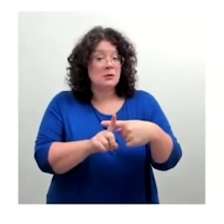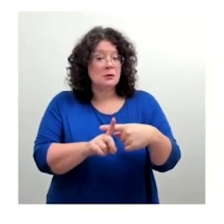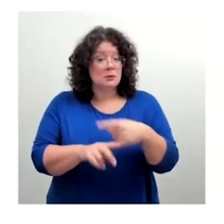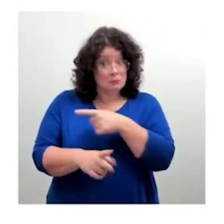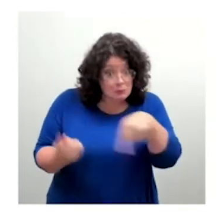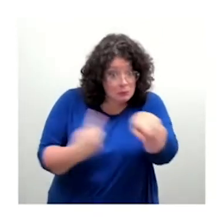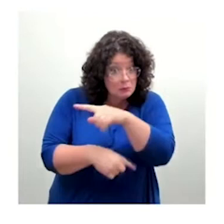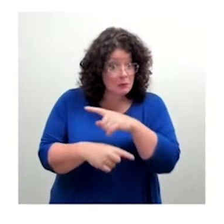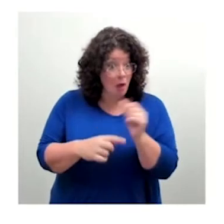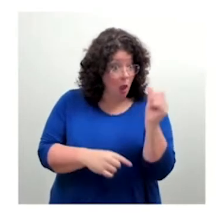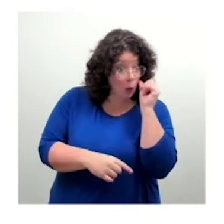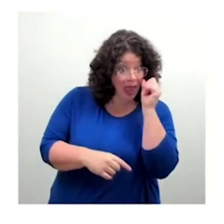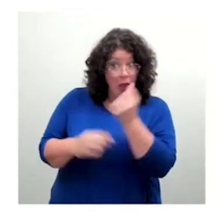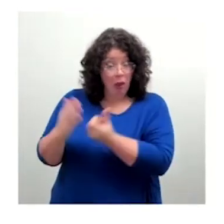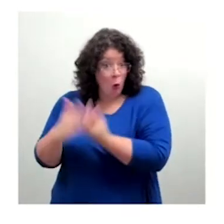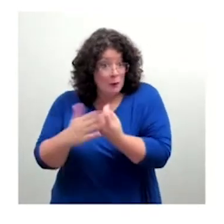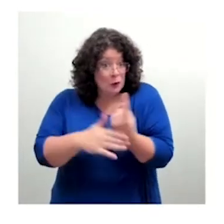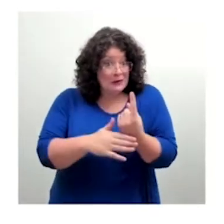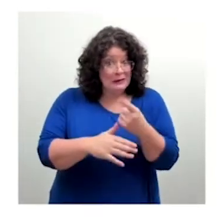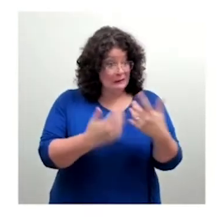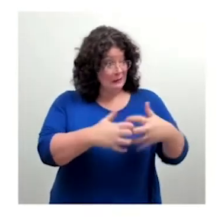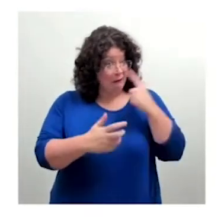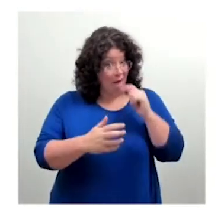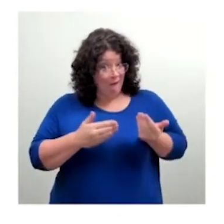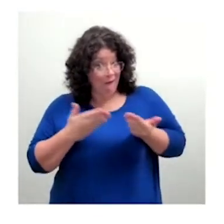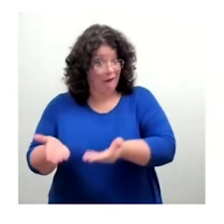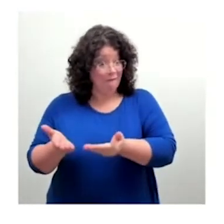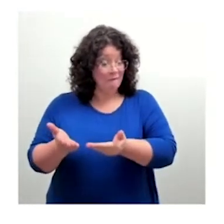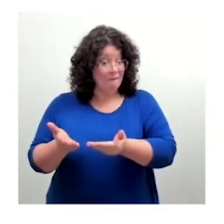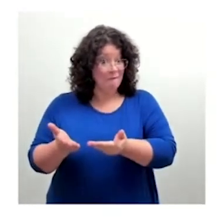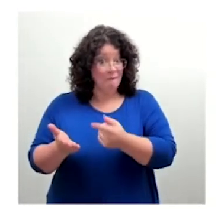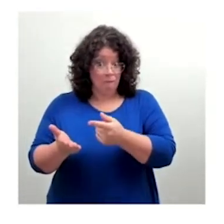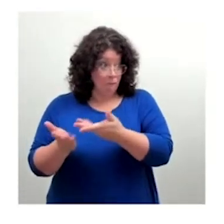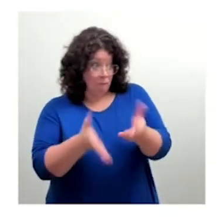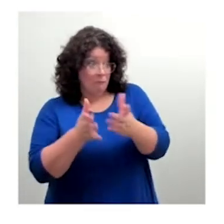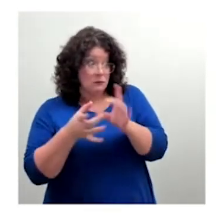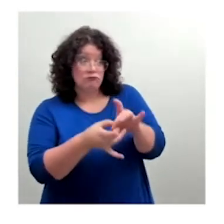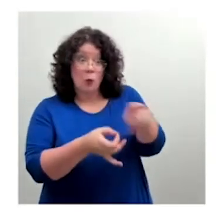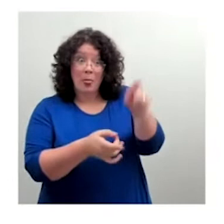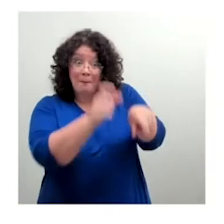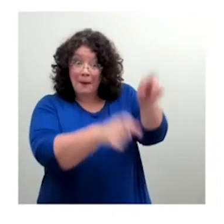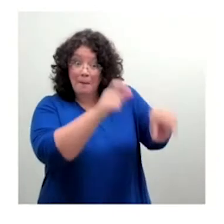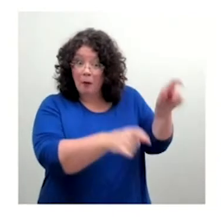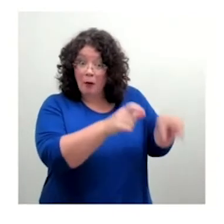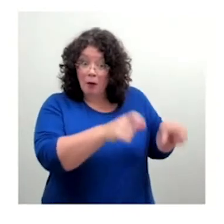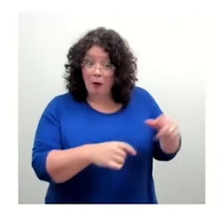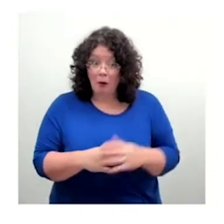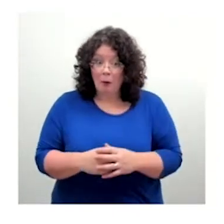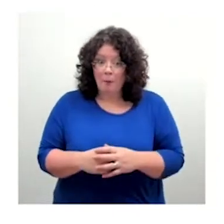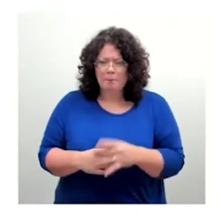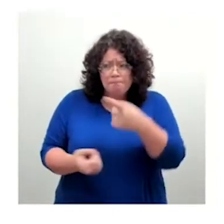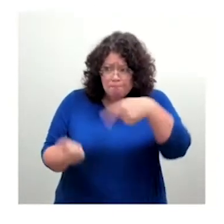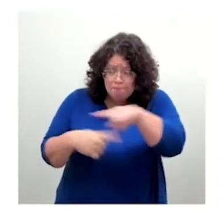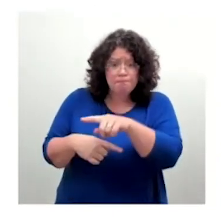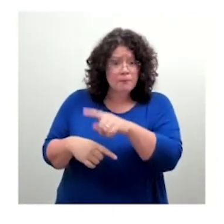extent are they able to offer ongoing support? So we think the issues here are multiple and